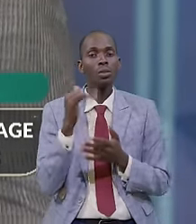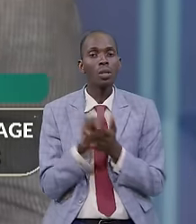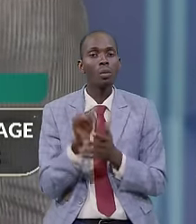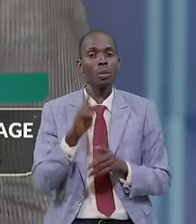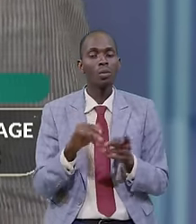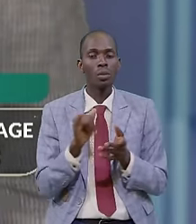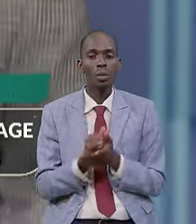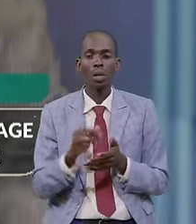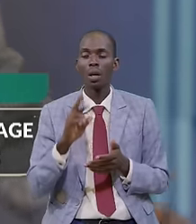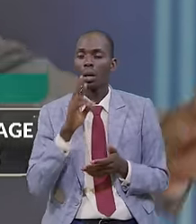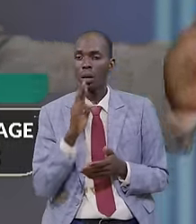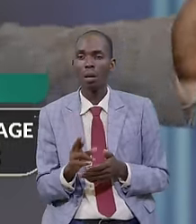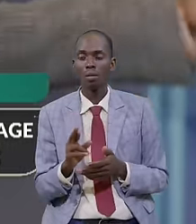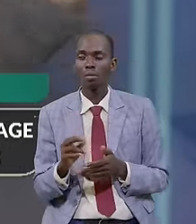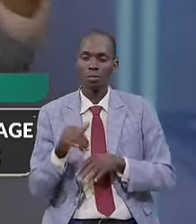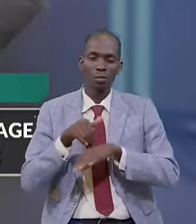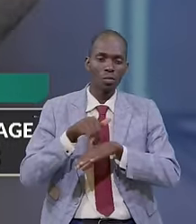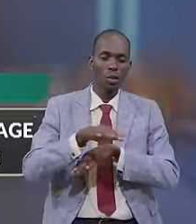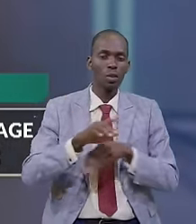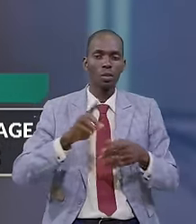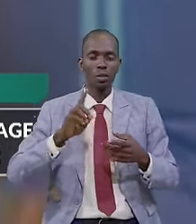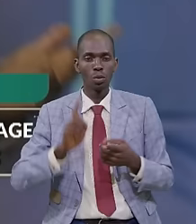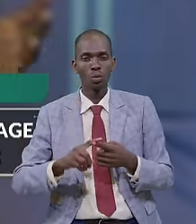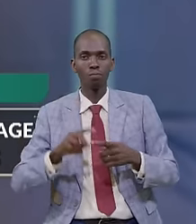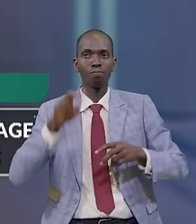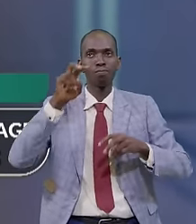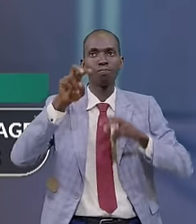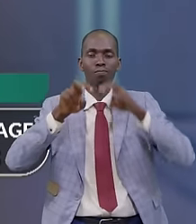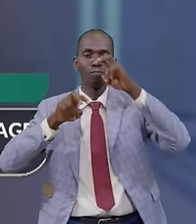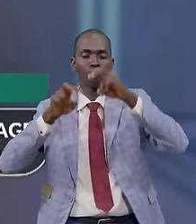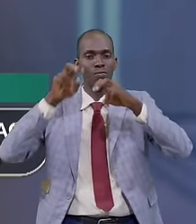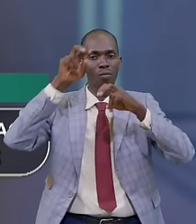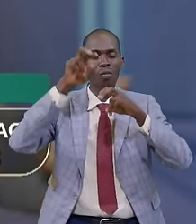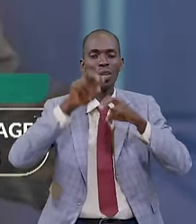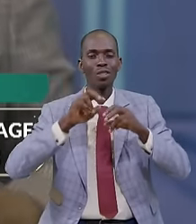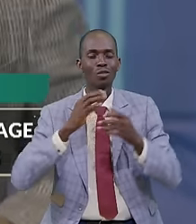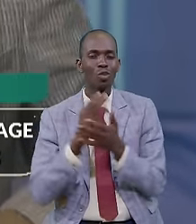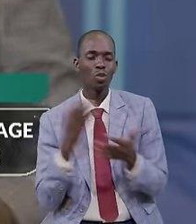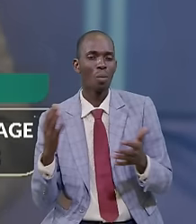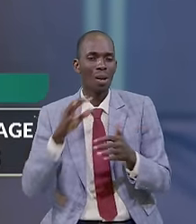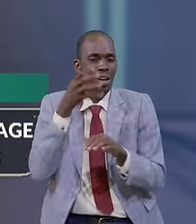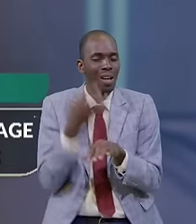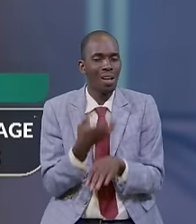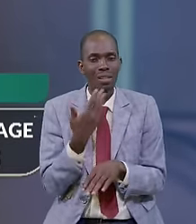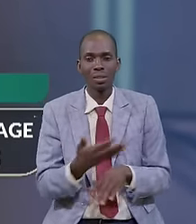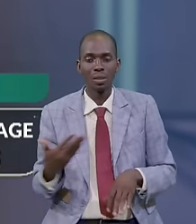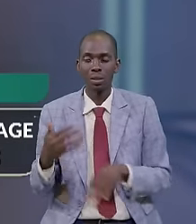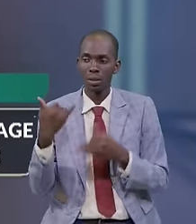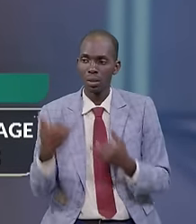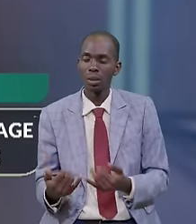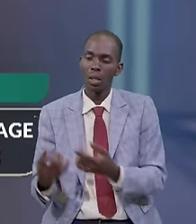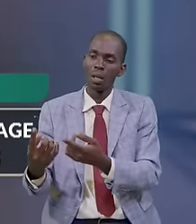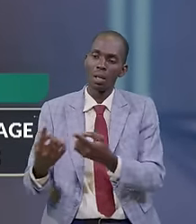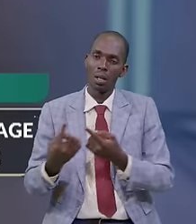mountain, to cross the river, and to achieve what appears unachievable. They're coming back and they feel